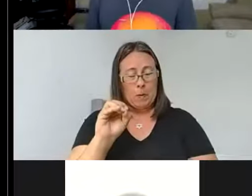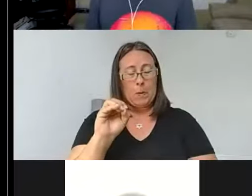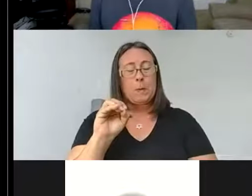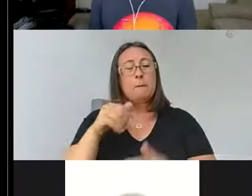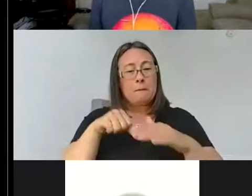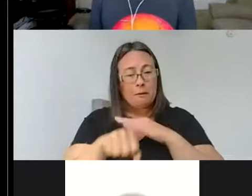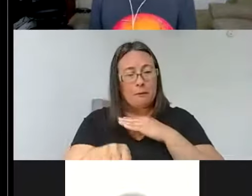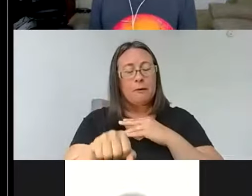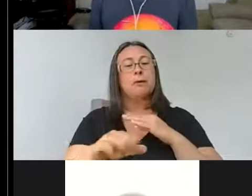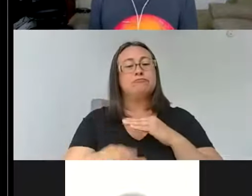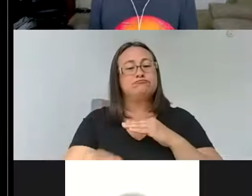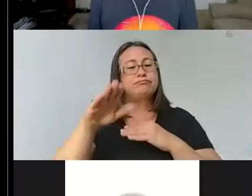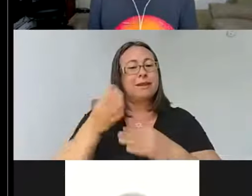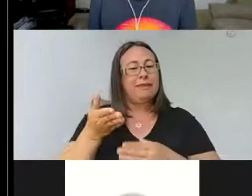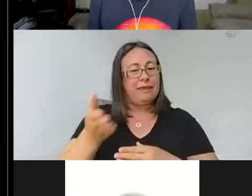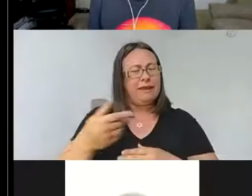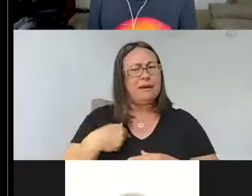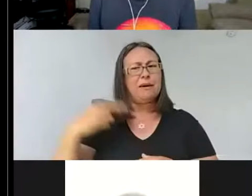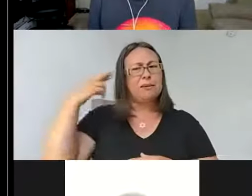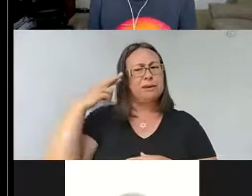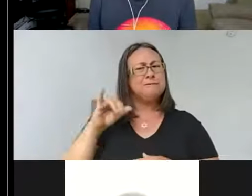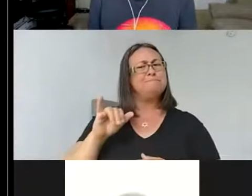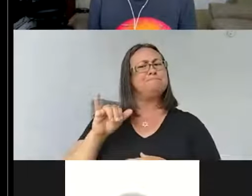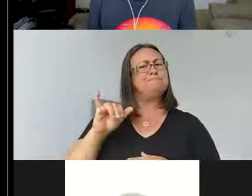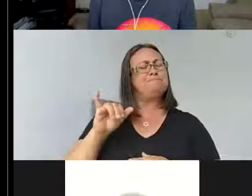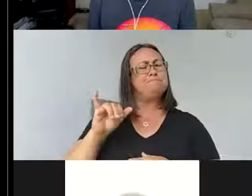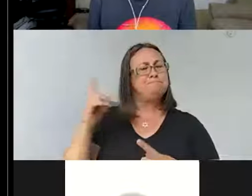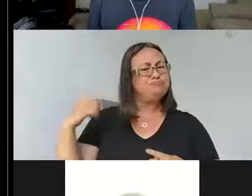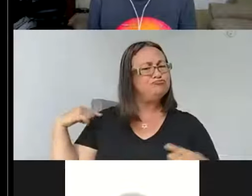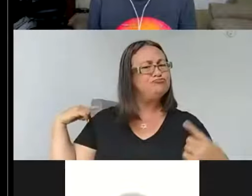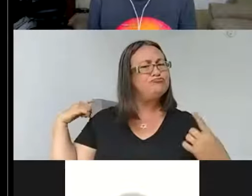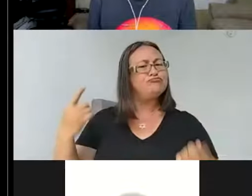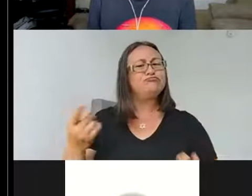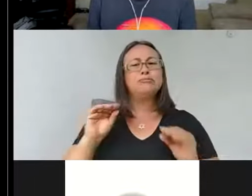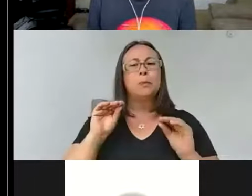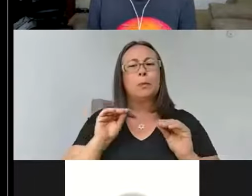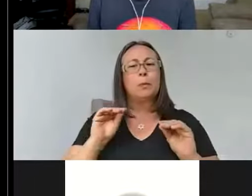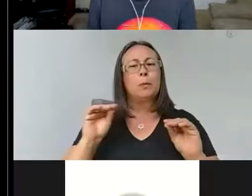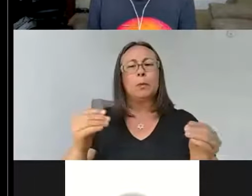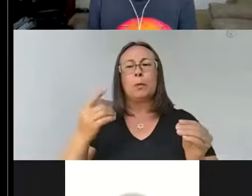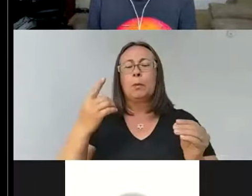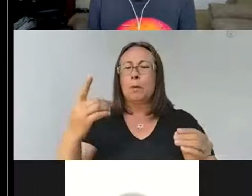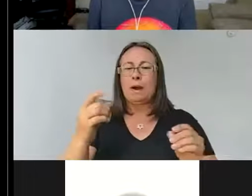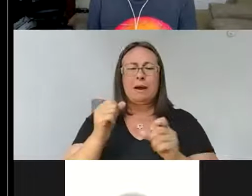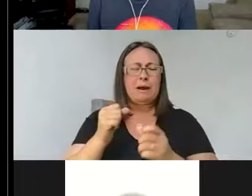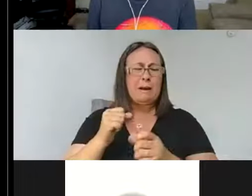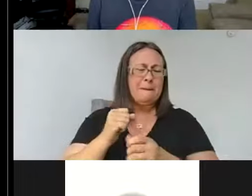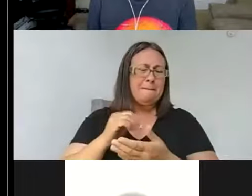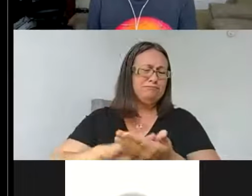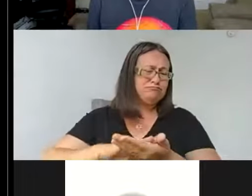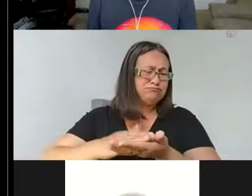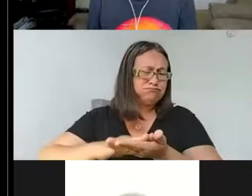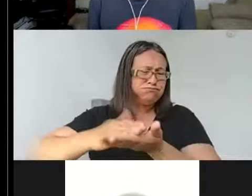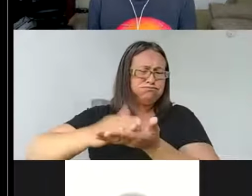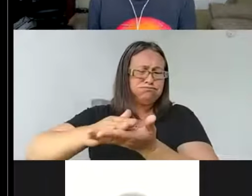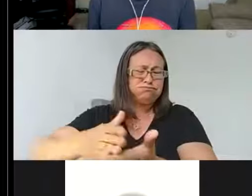I've realized more and more over the years that nobody makes as good a food as